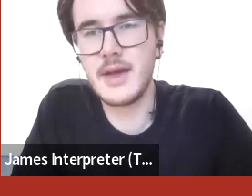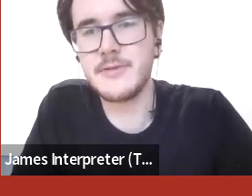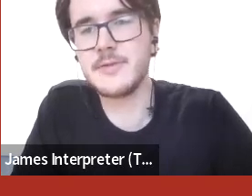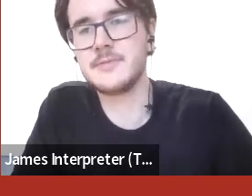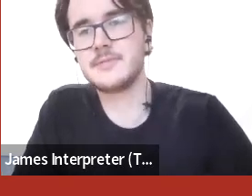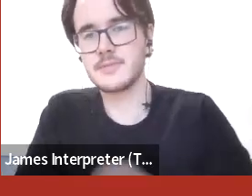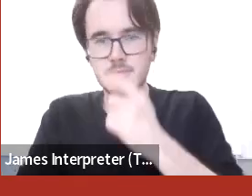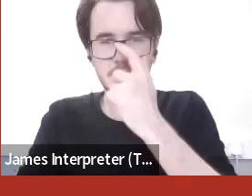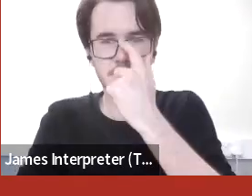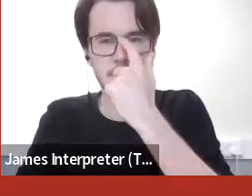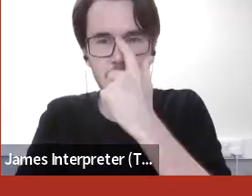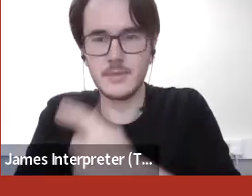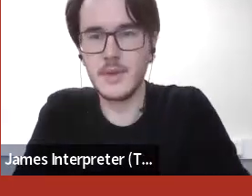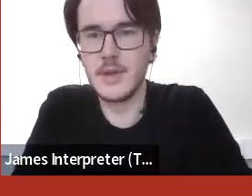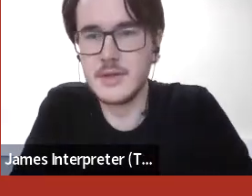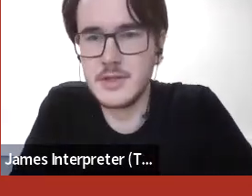F,